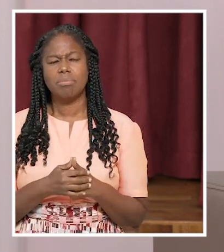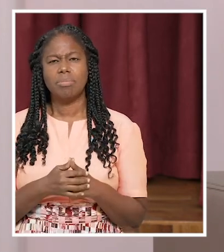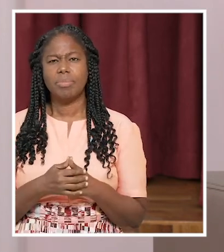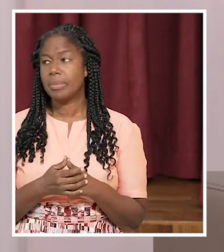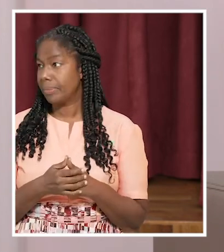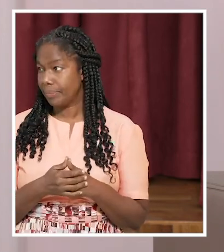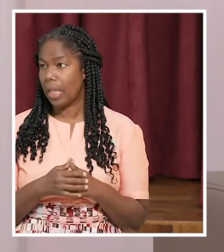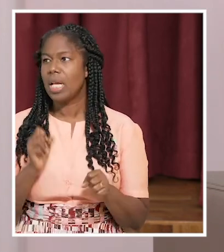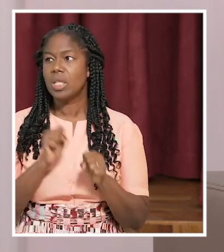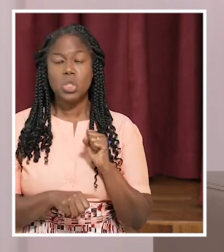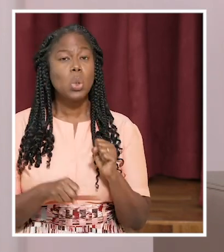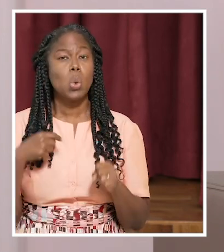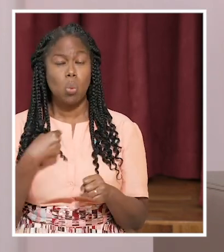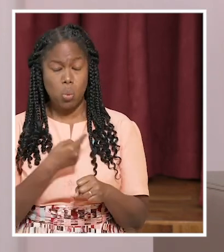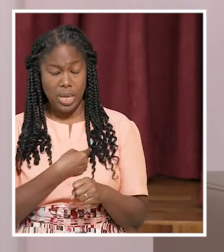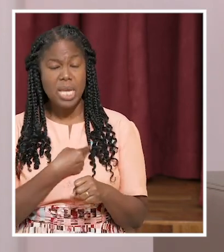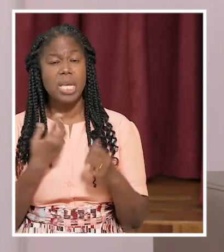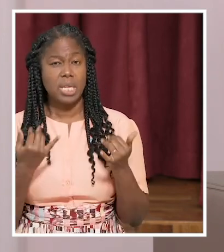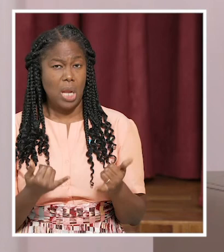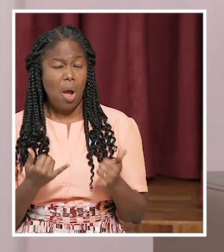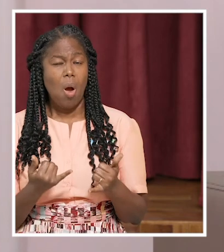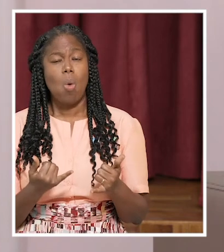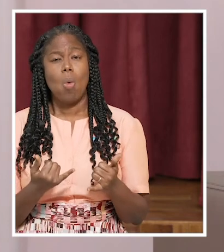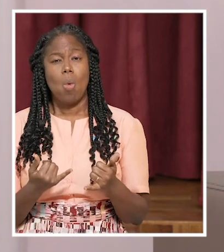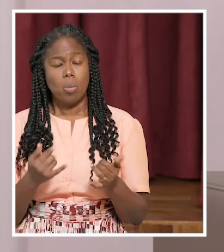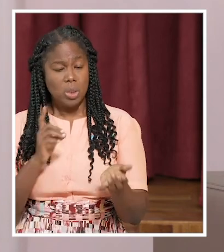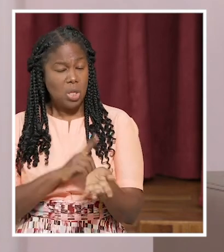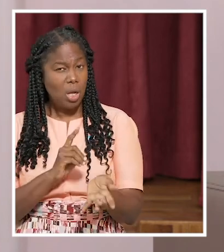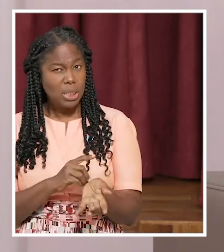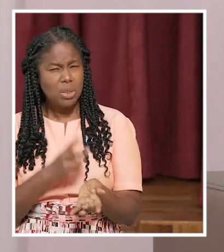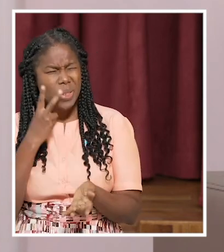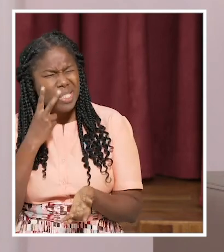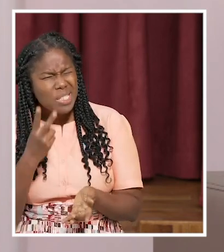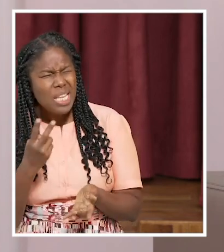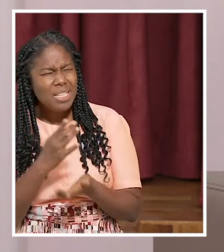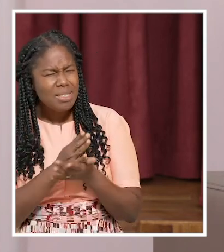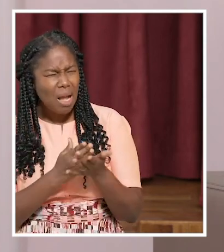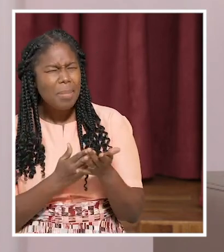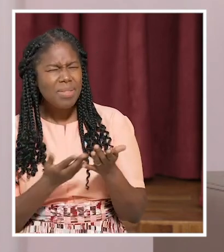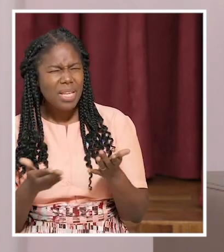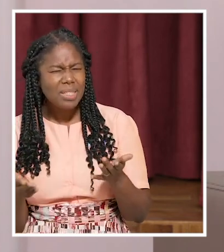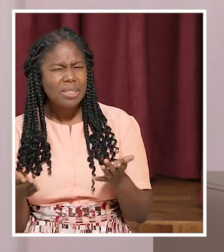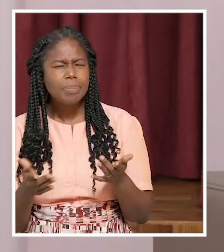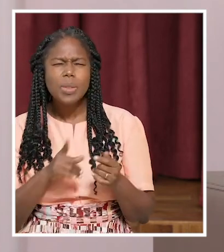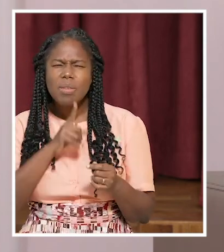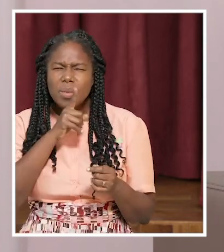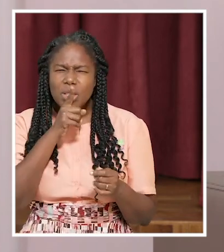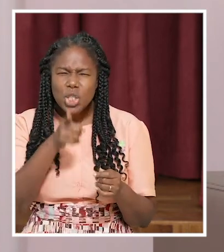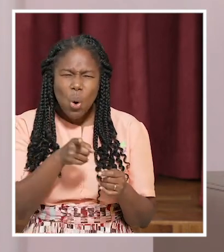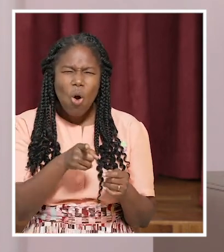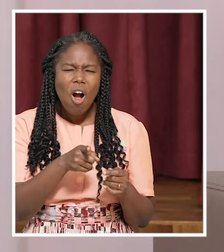as mental health practitioners, when we see people with certain mental health symptoms, we always have to make sure that there's not a